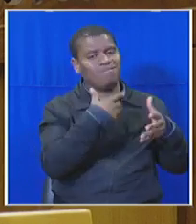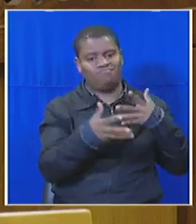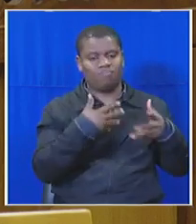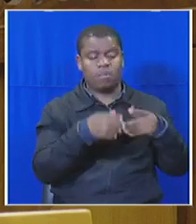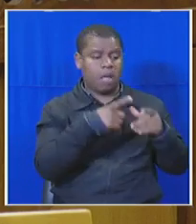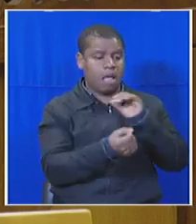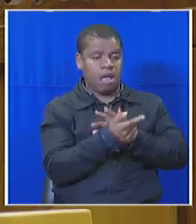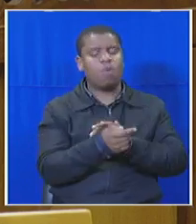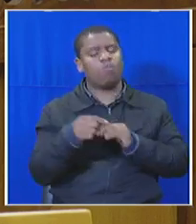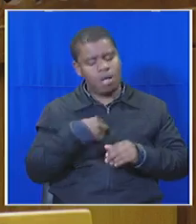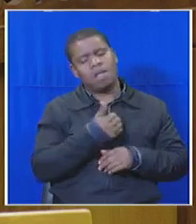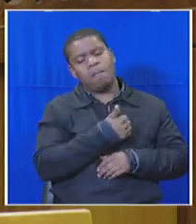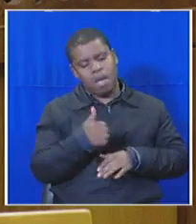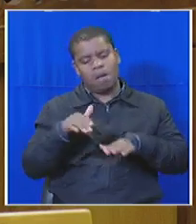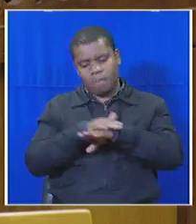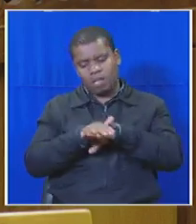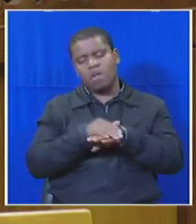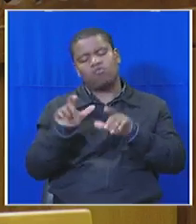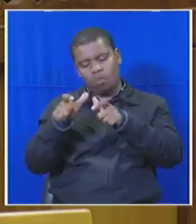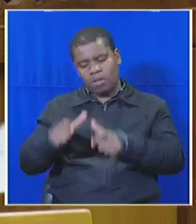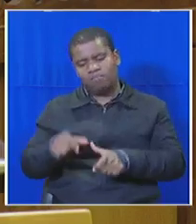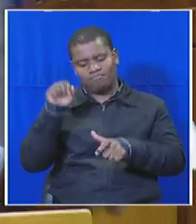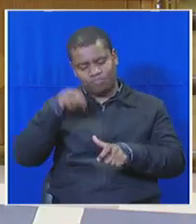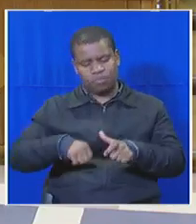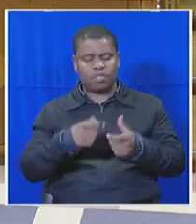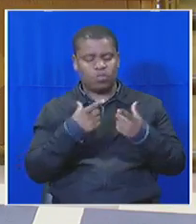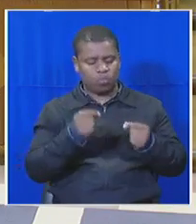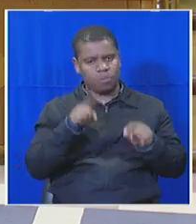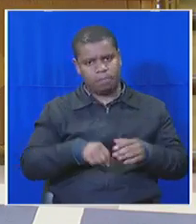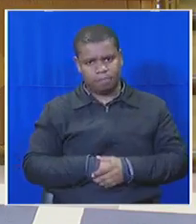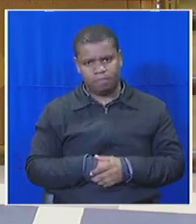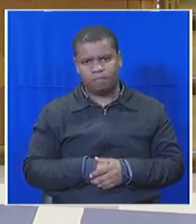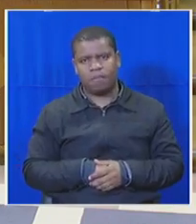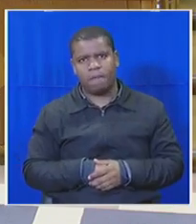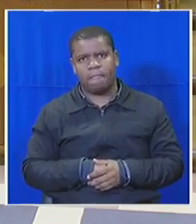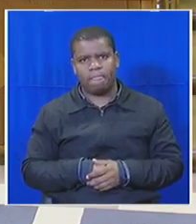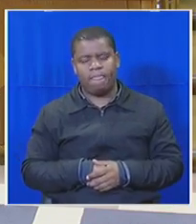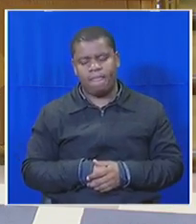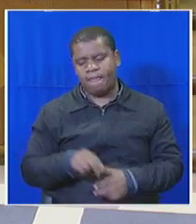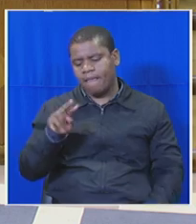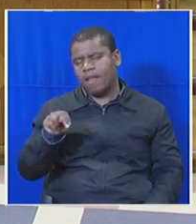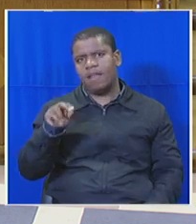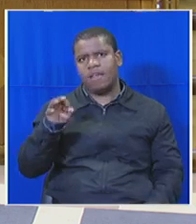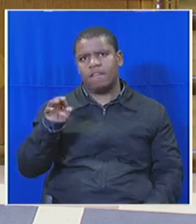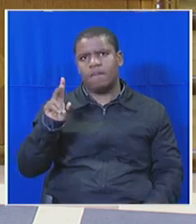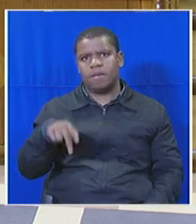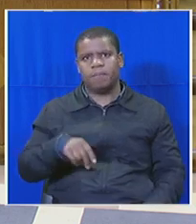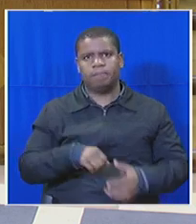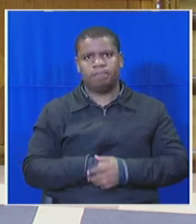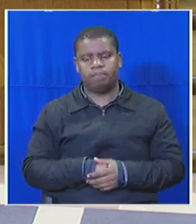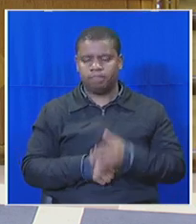to basics, back to committees. Thank you very much, Chair. Thank you. NFP, no